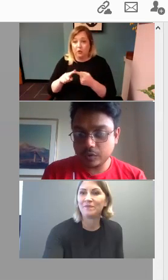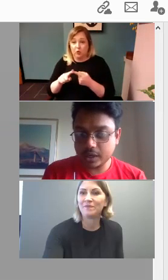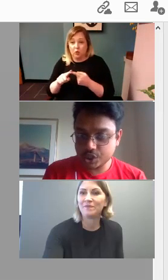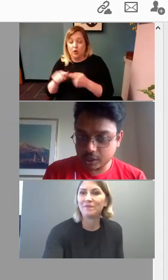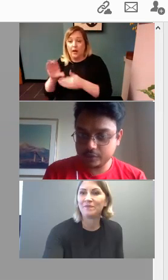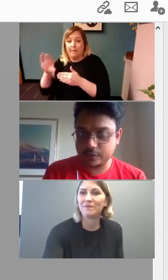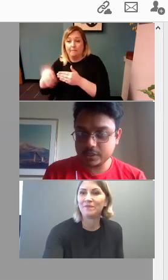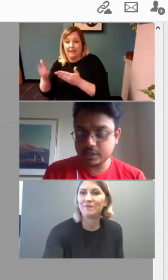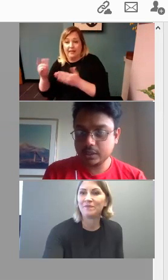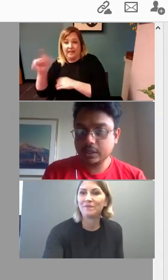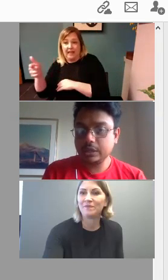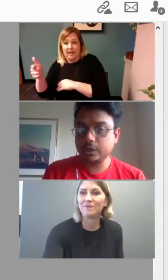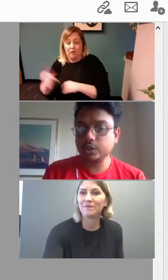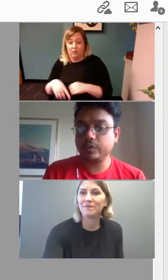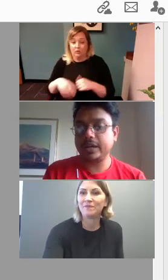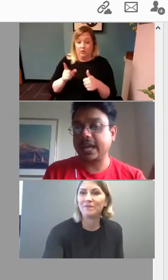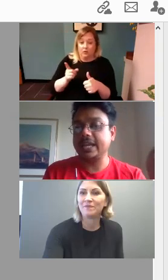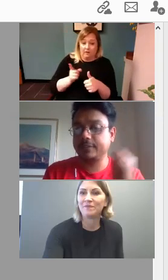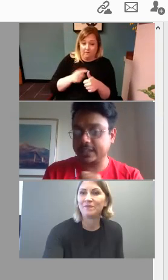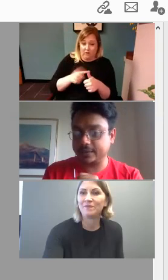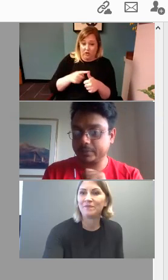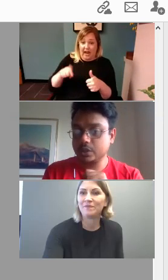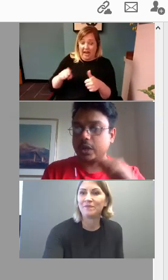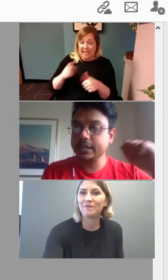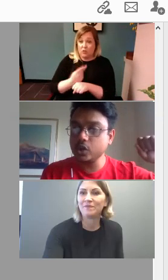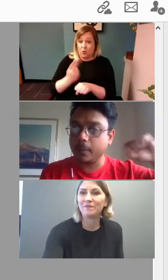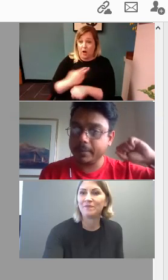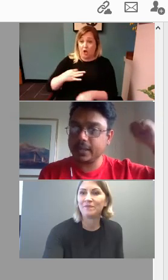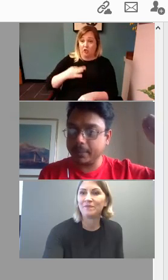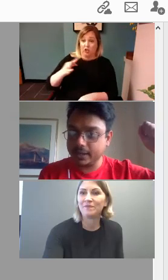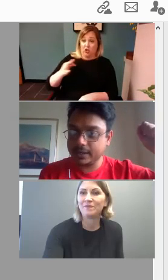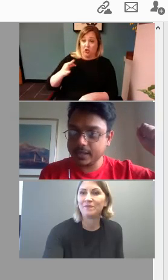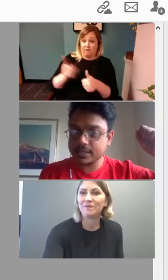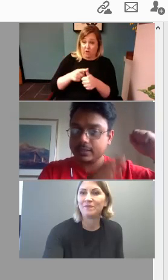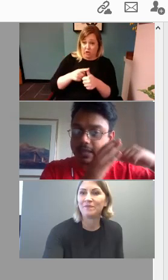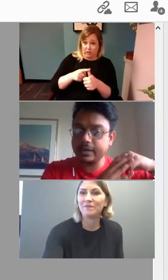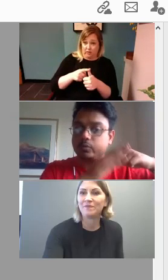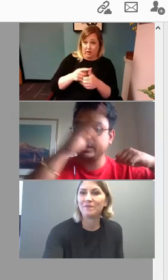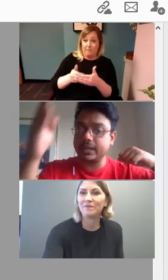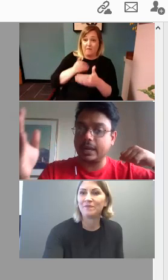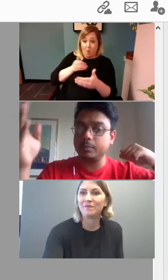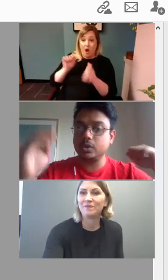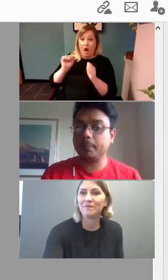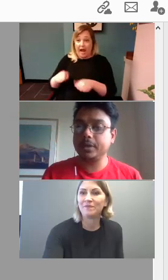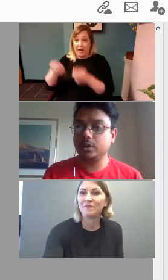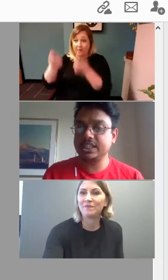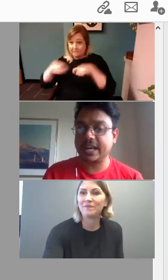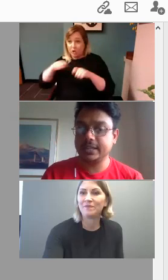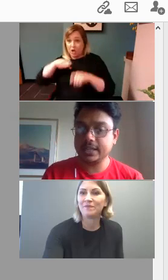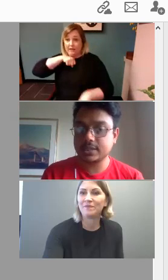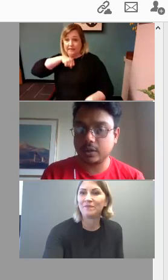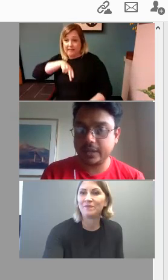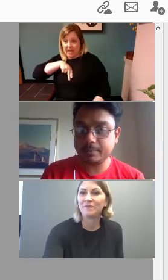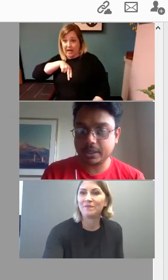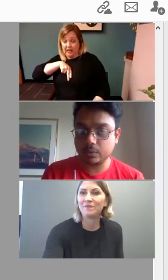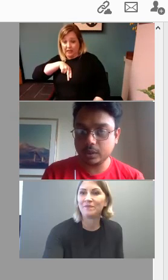I need to wear a shirt first in order to wear a tie after that. So I need to complete the parent task that would then allow me to complete all the